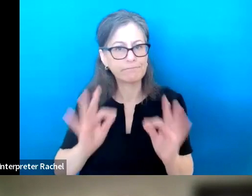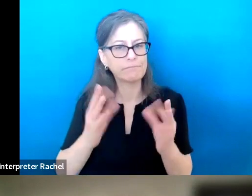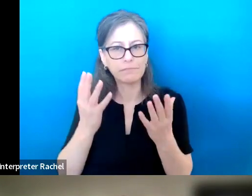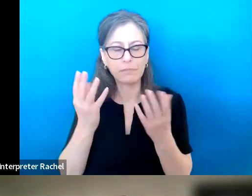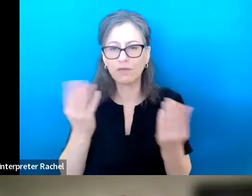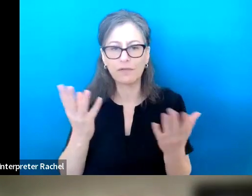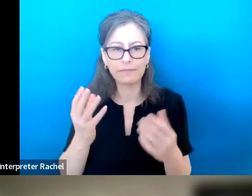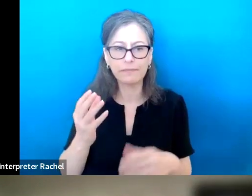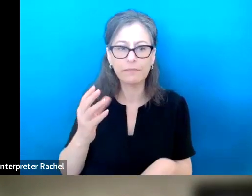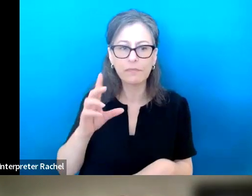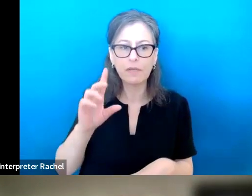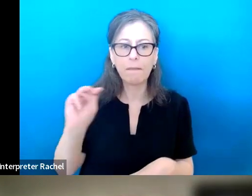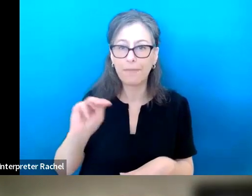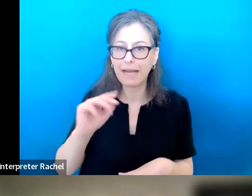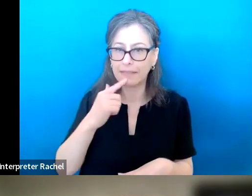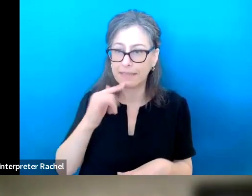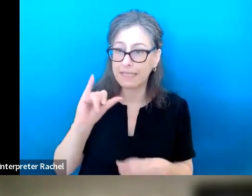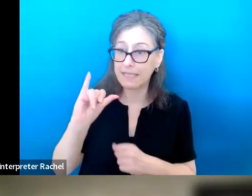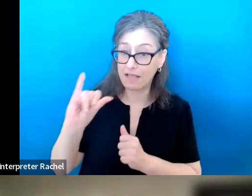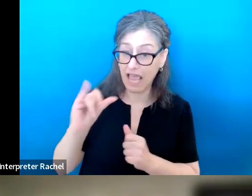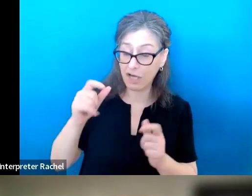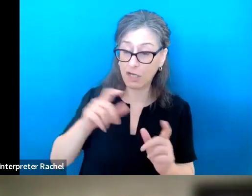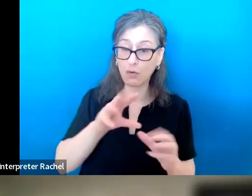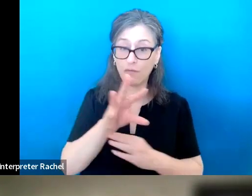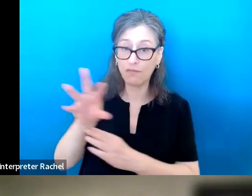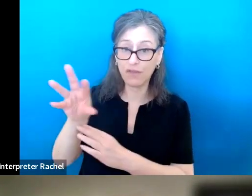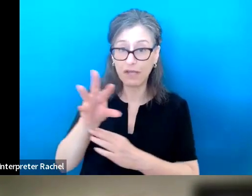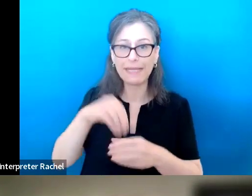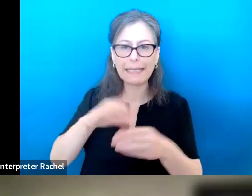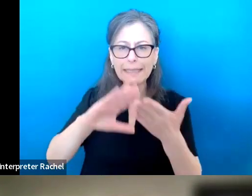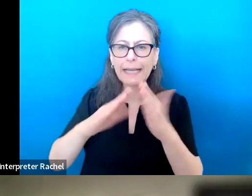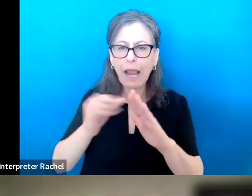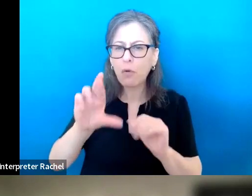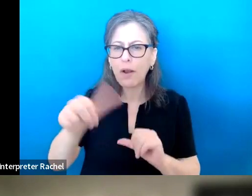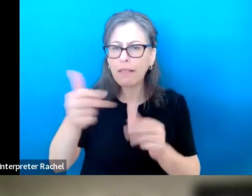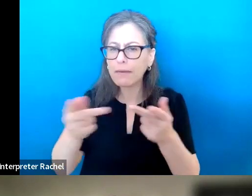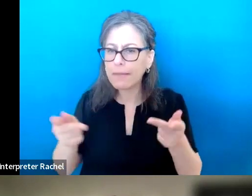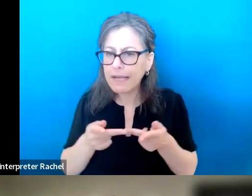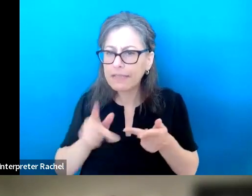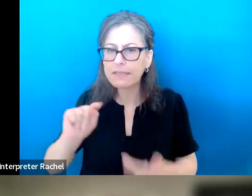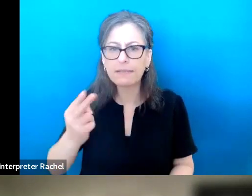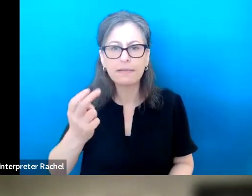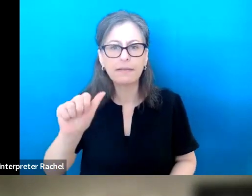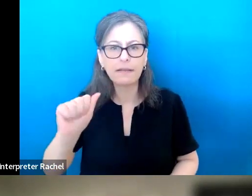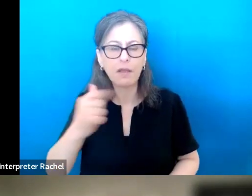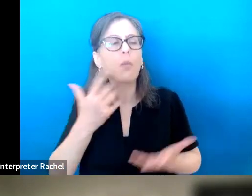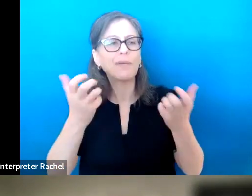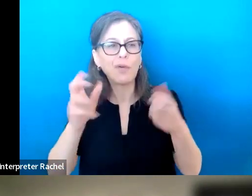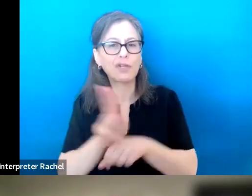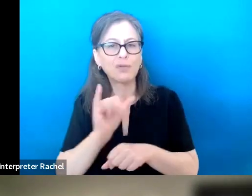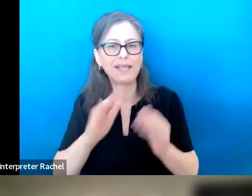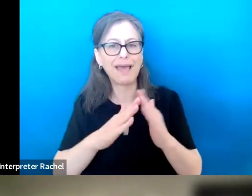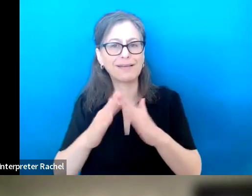It's just phenomenal. And did you shoot in the town or did you just shoot elsewhere? We wanted to shoot in the town, but the town is now